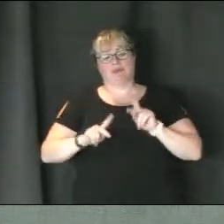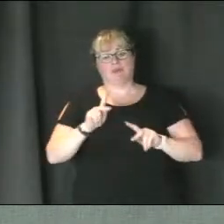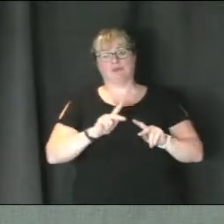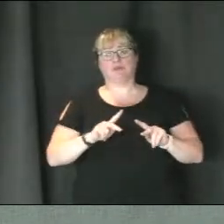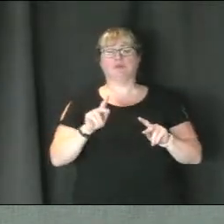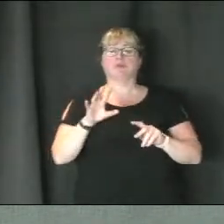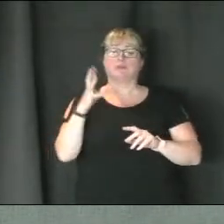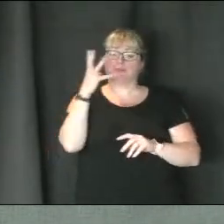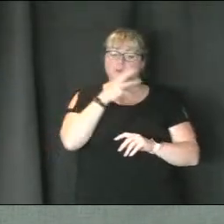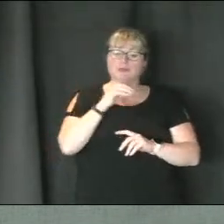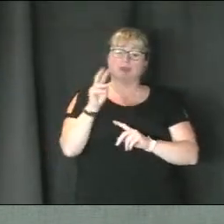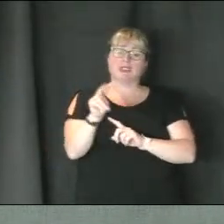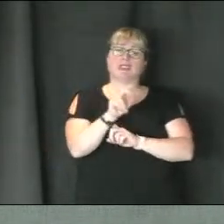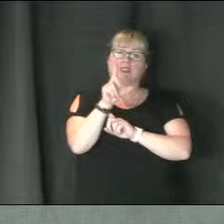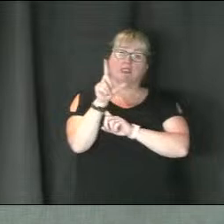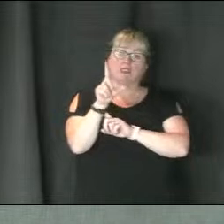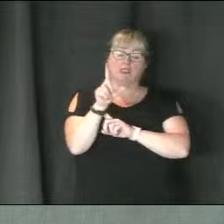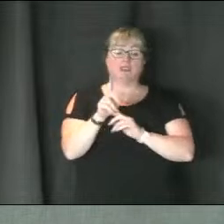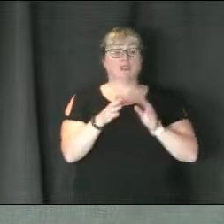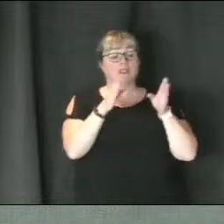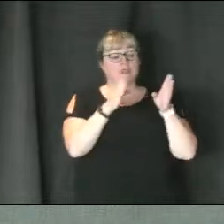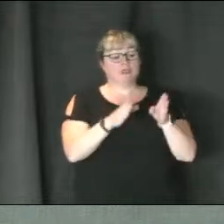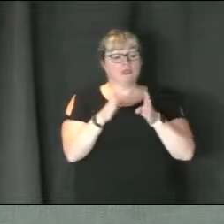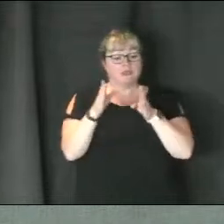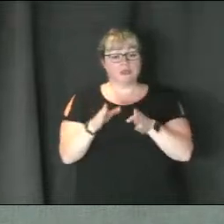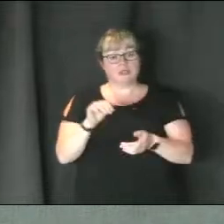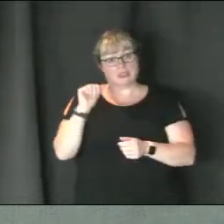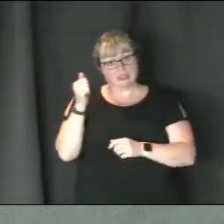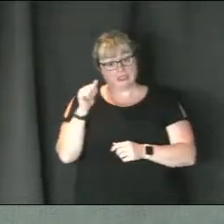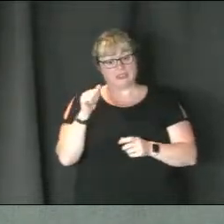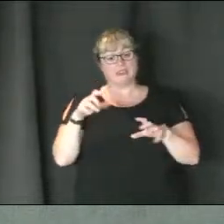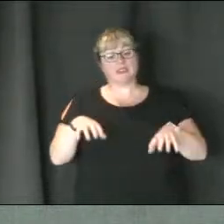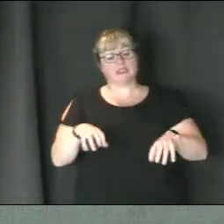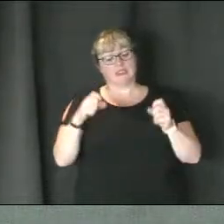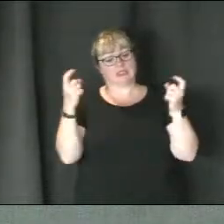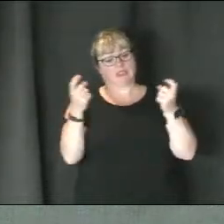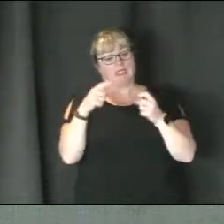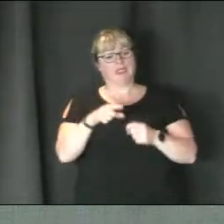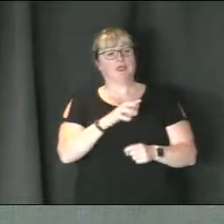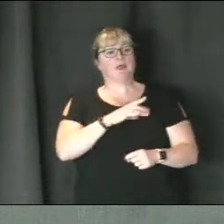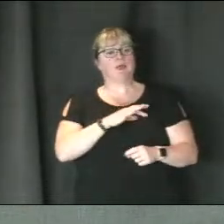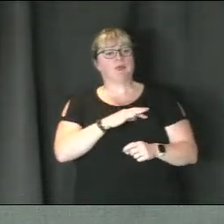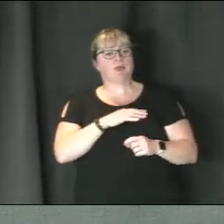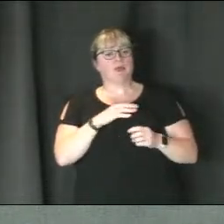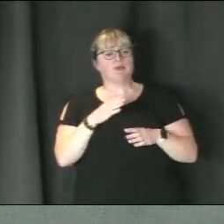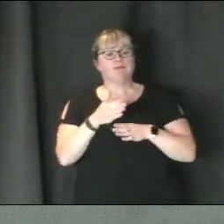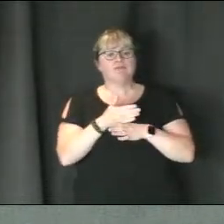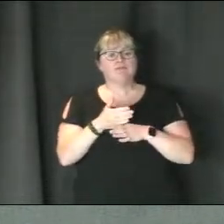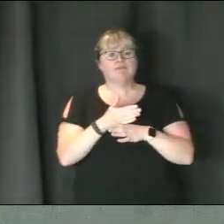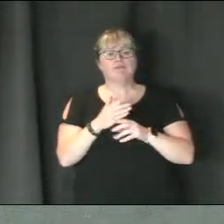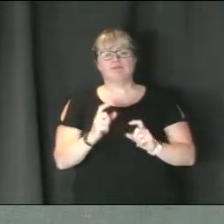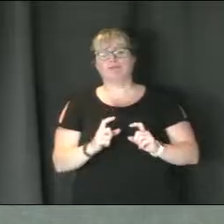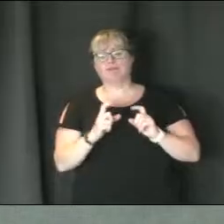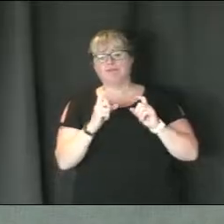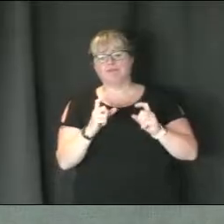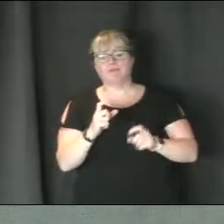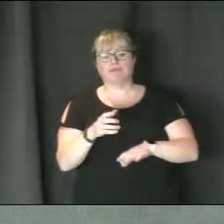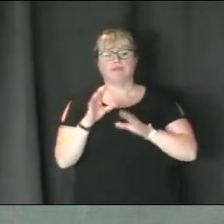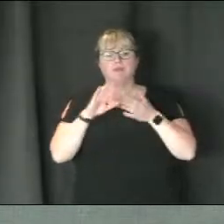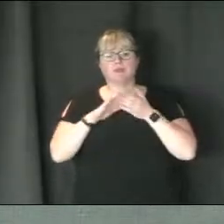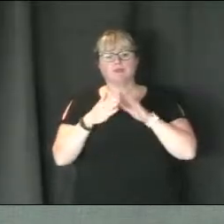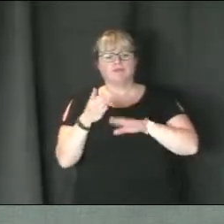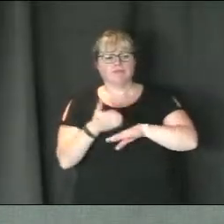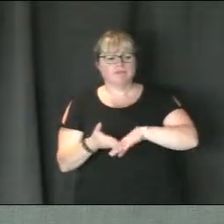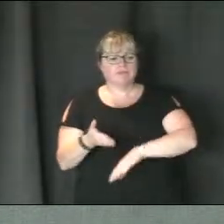beautiful province. And these individuals are being celebrated today for their significant contributions that they've made to their communities,